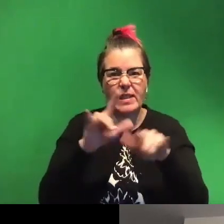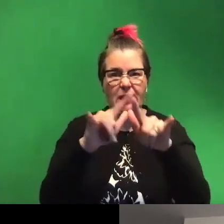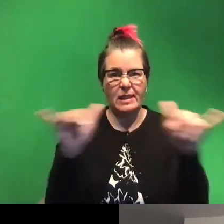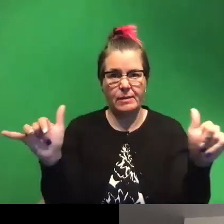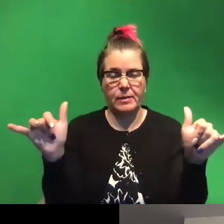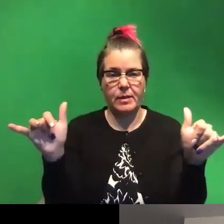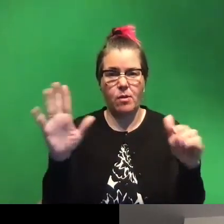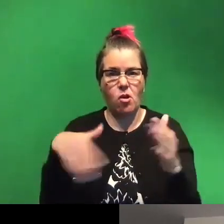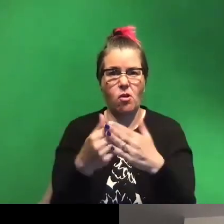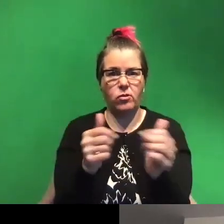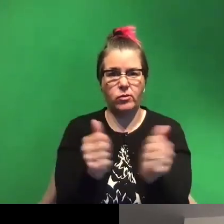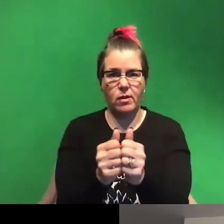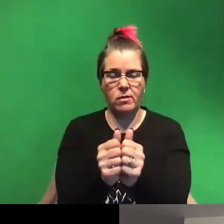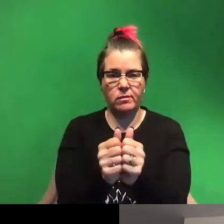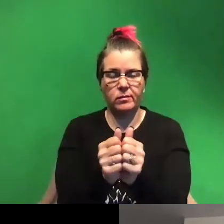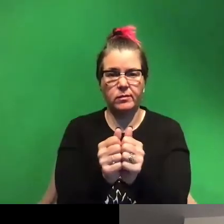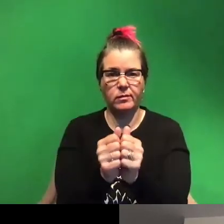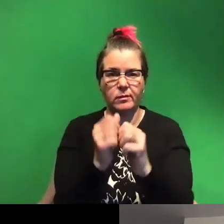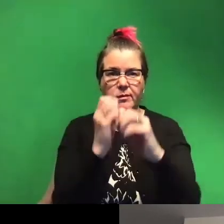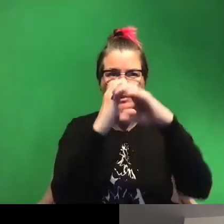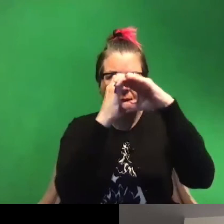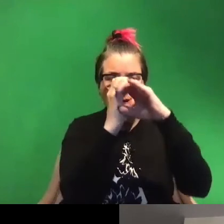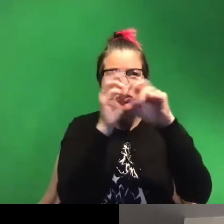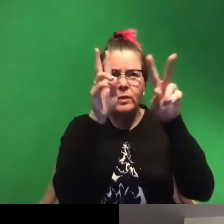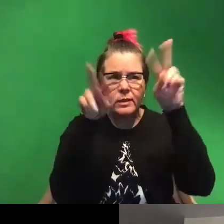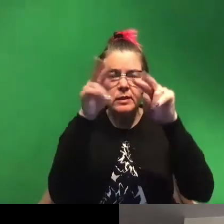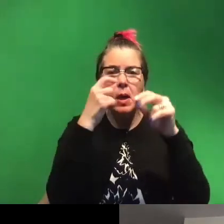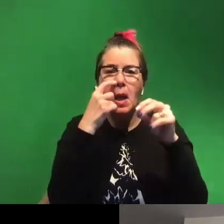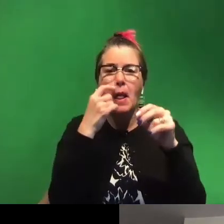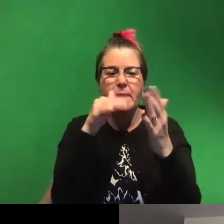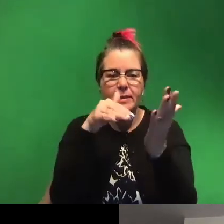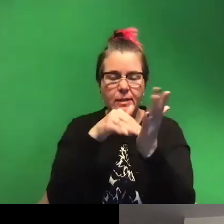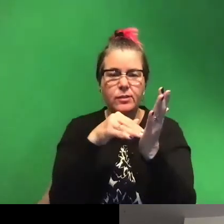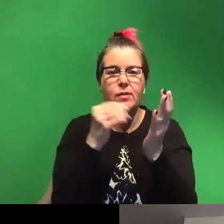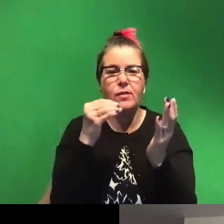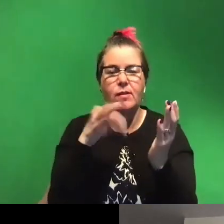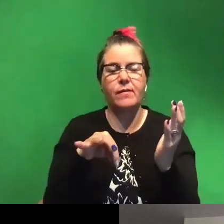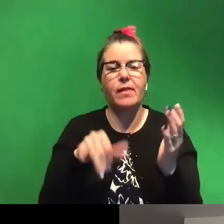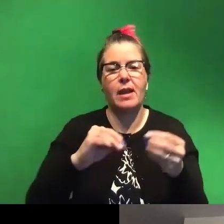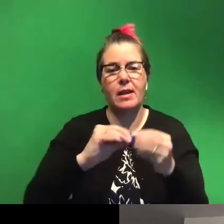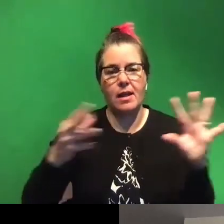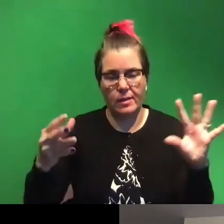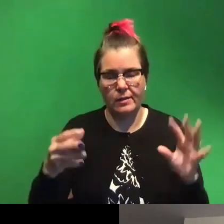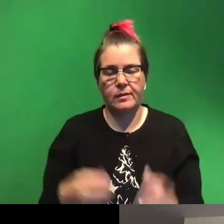all together, to observe the center of the galaxy that they